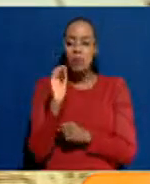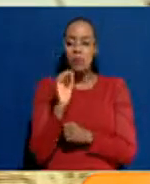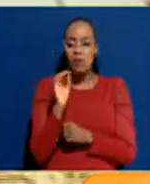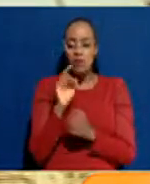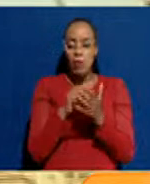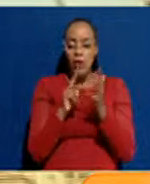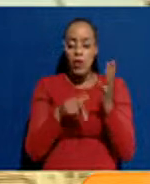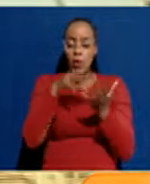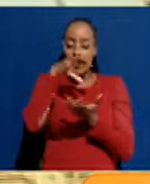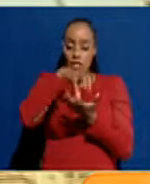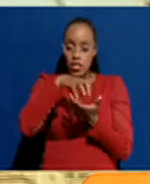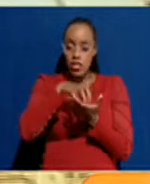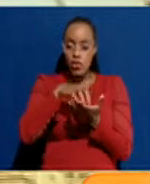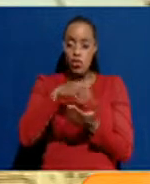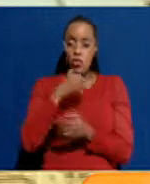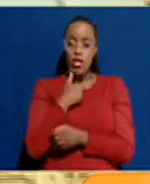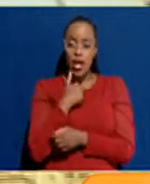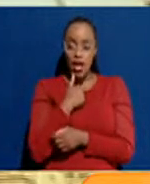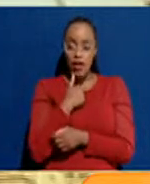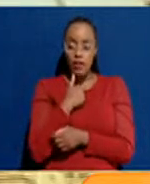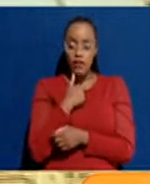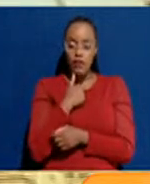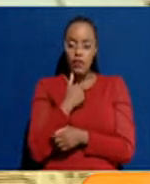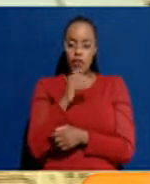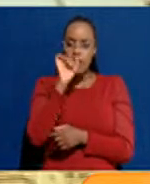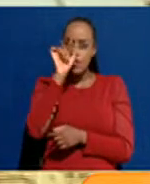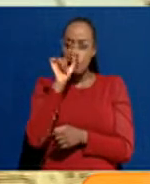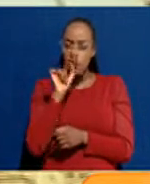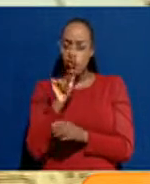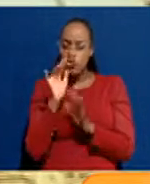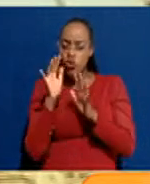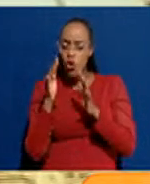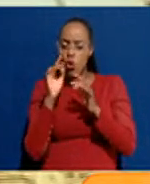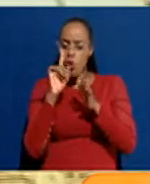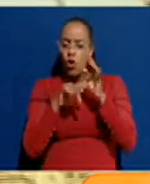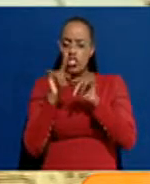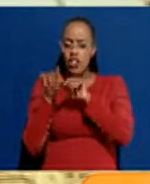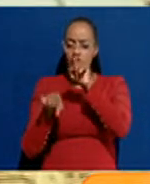you have a situation where the proportion of what can vary